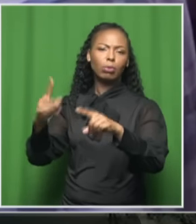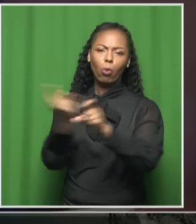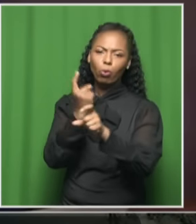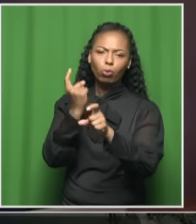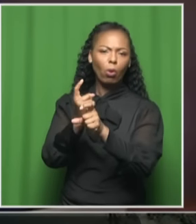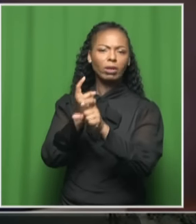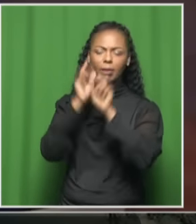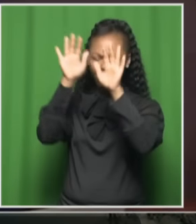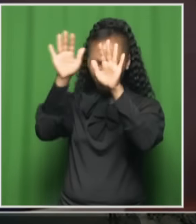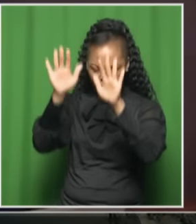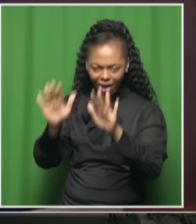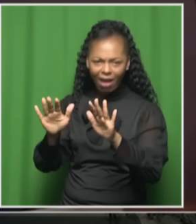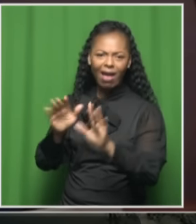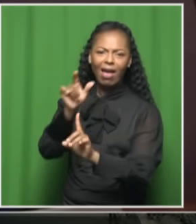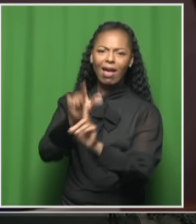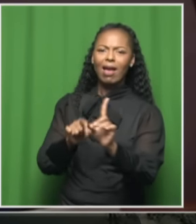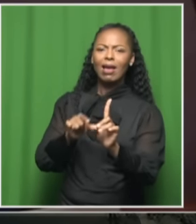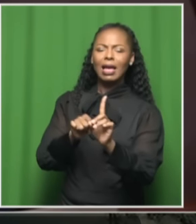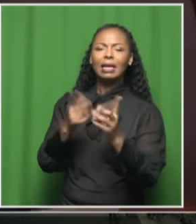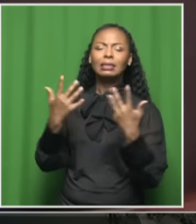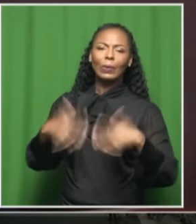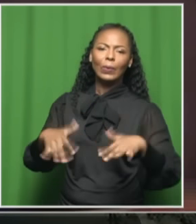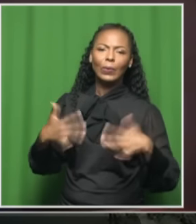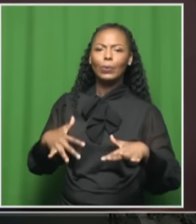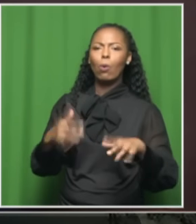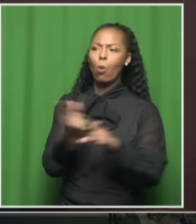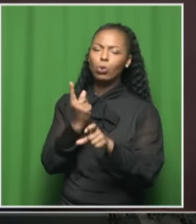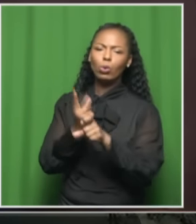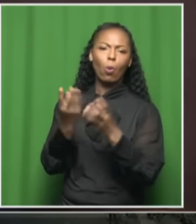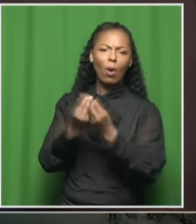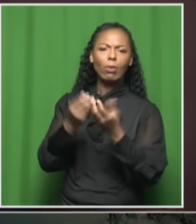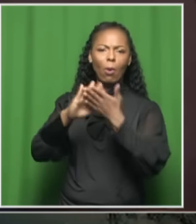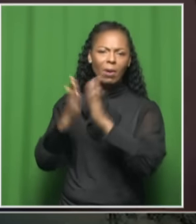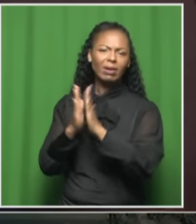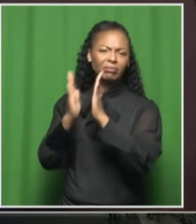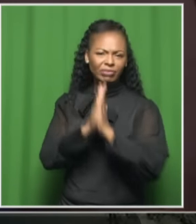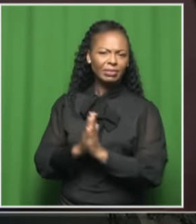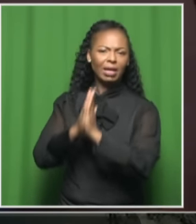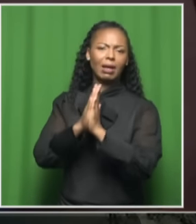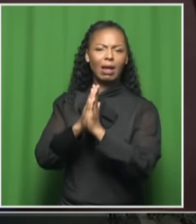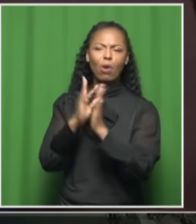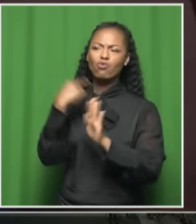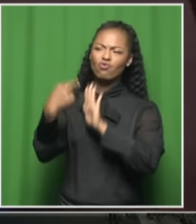being with the audience. So what role was he doing at the time?